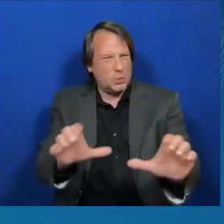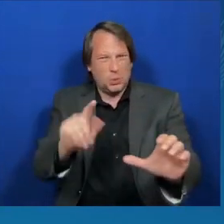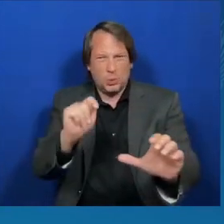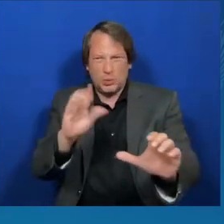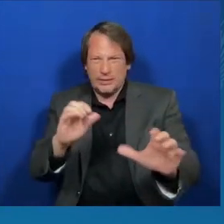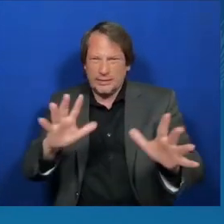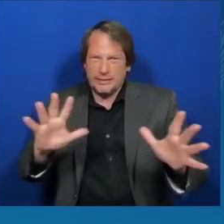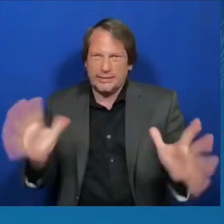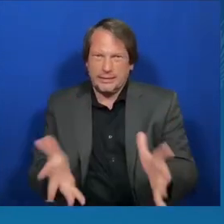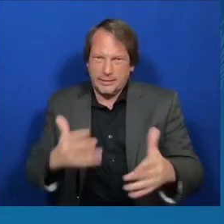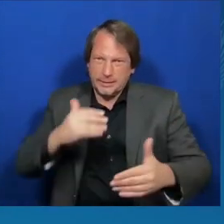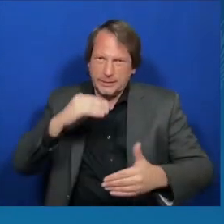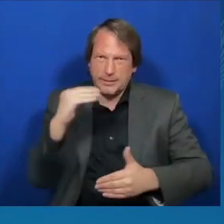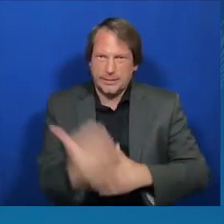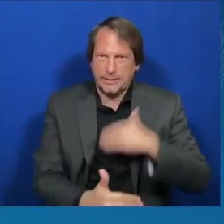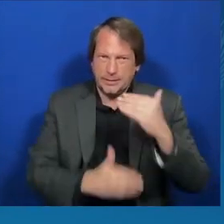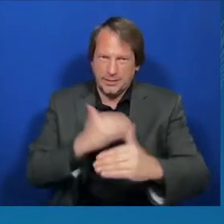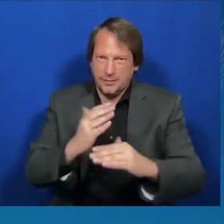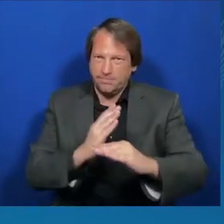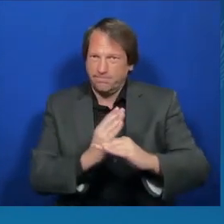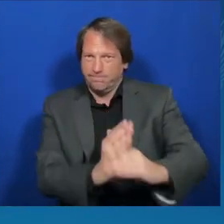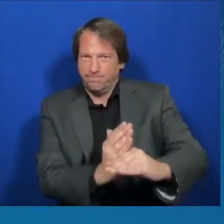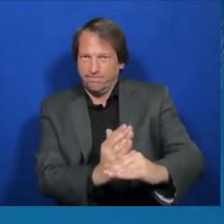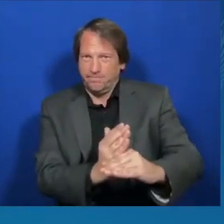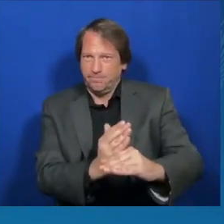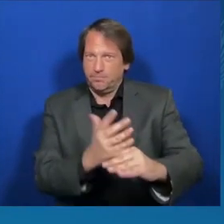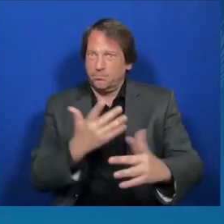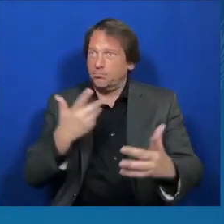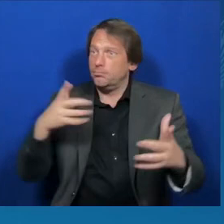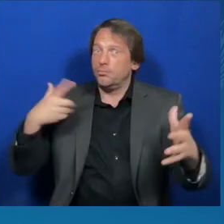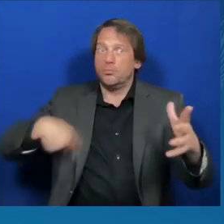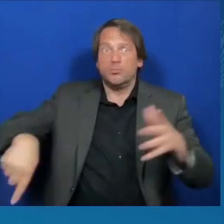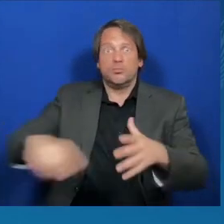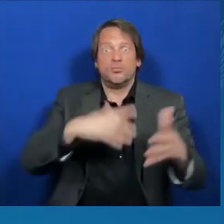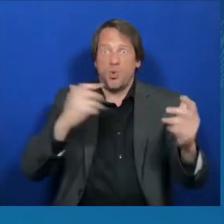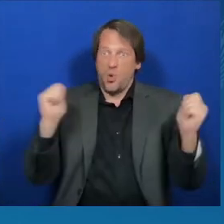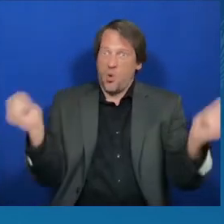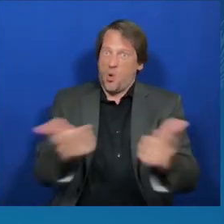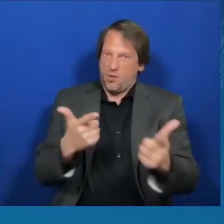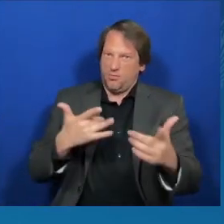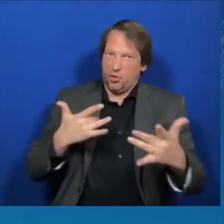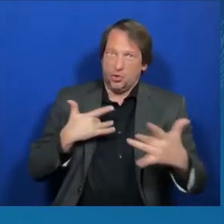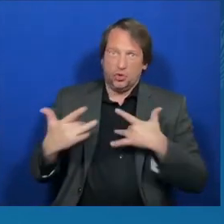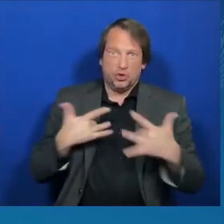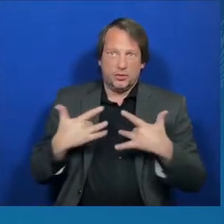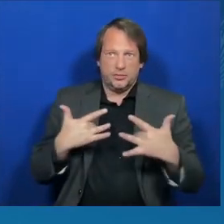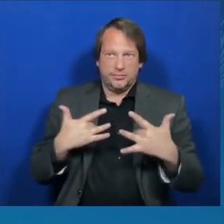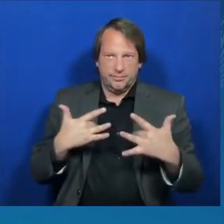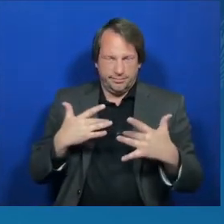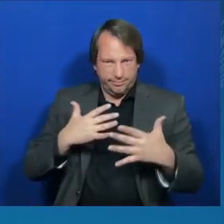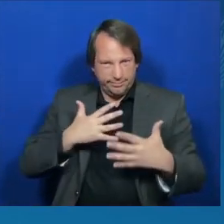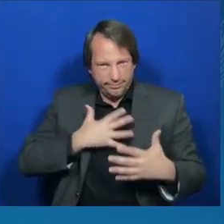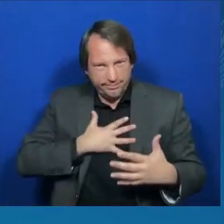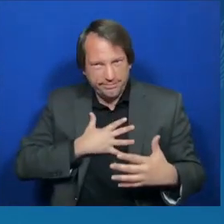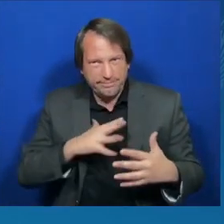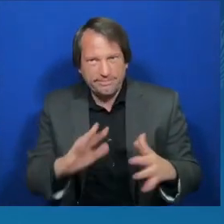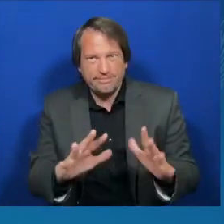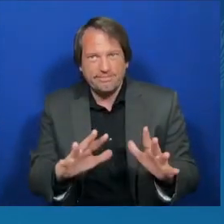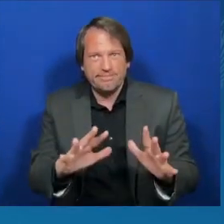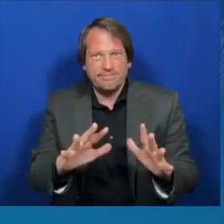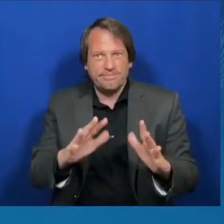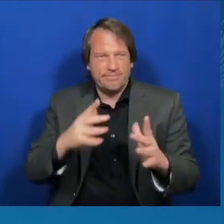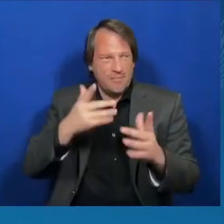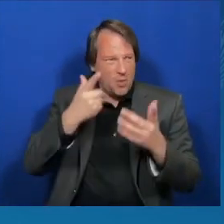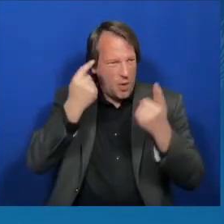tragedy in a way that we translate it into solutions. Part of what the President and I have been able to do is